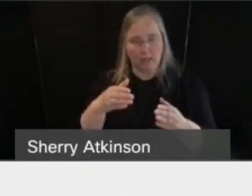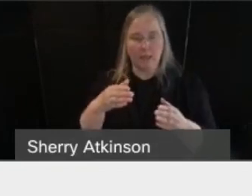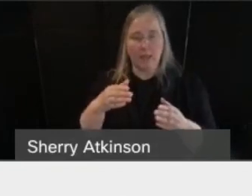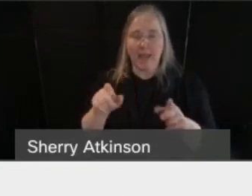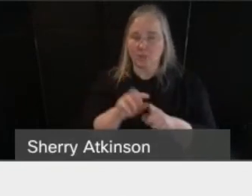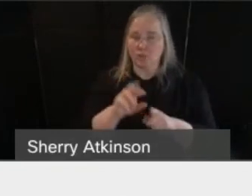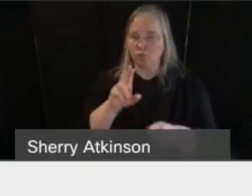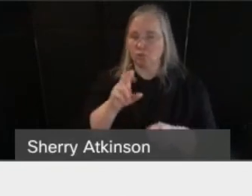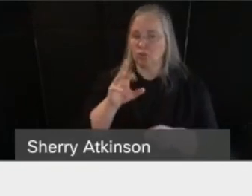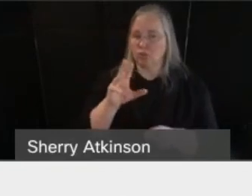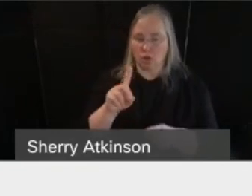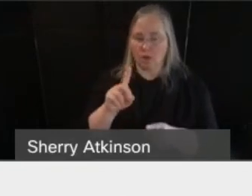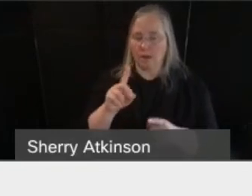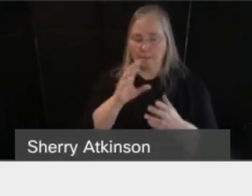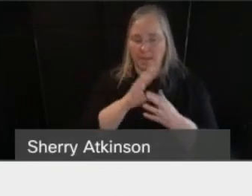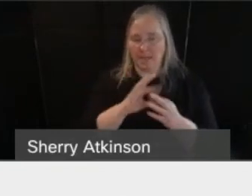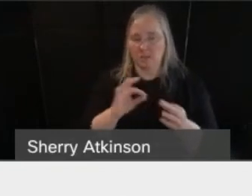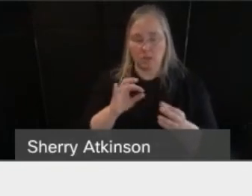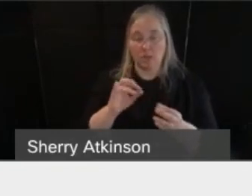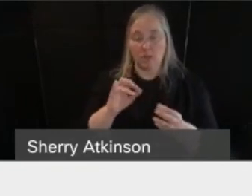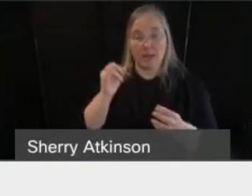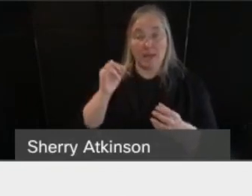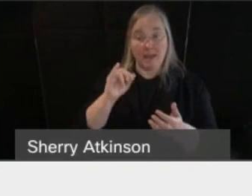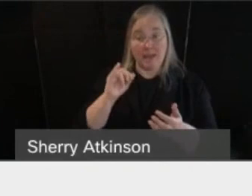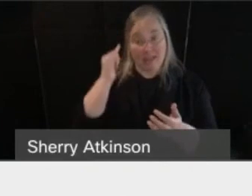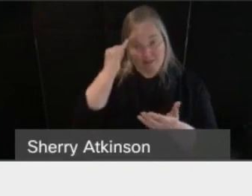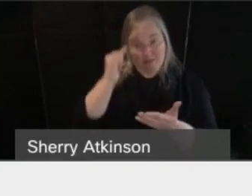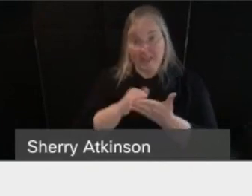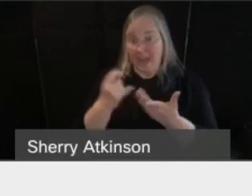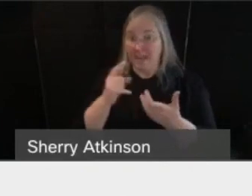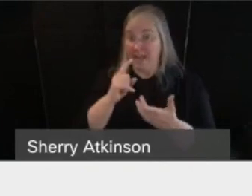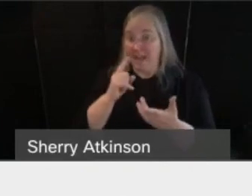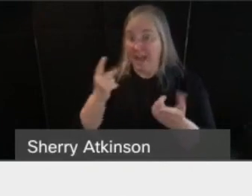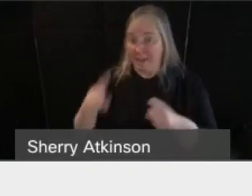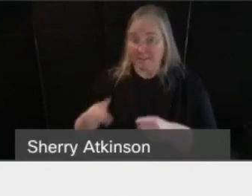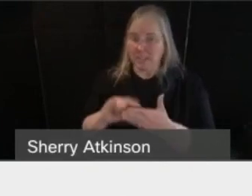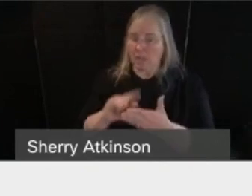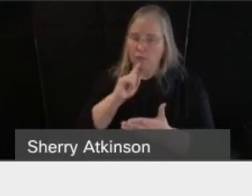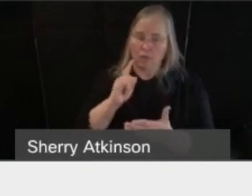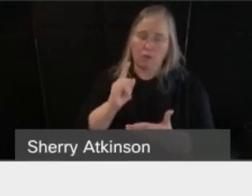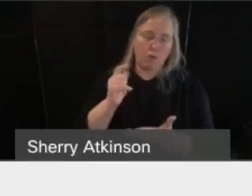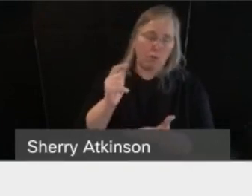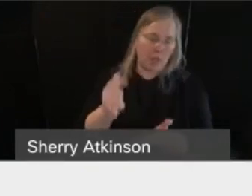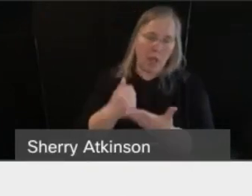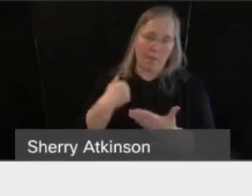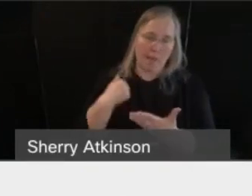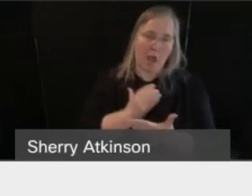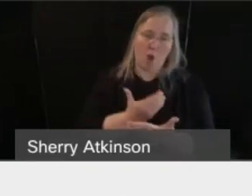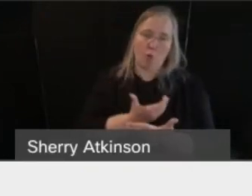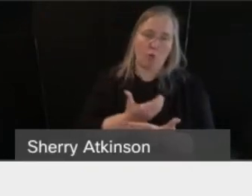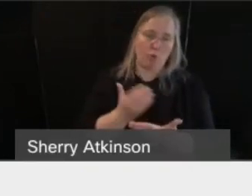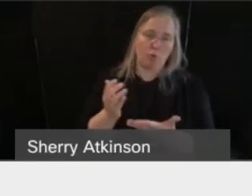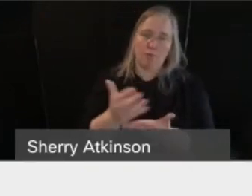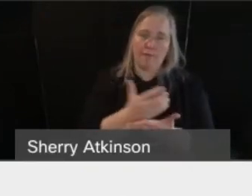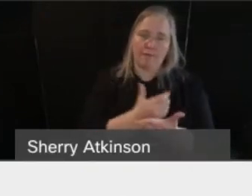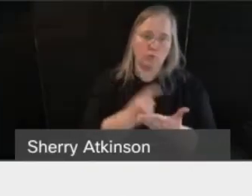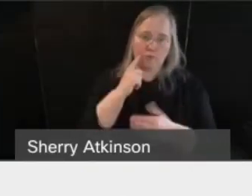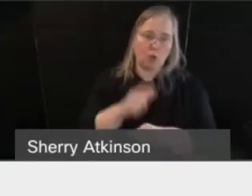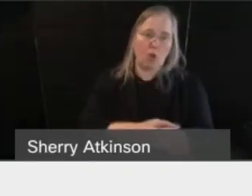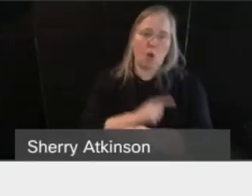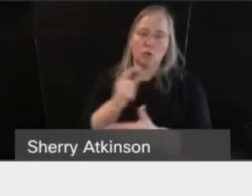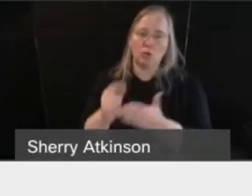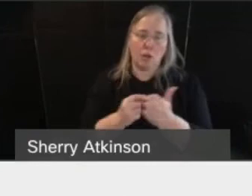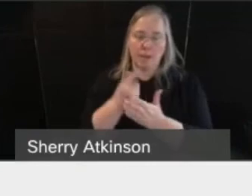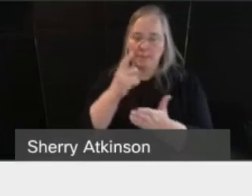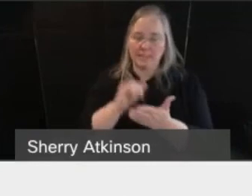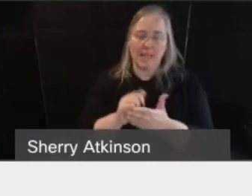sort of does come to fruition, that really does help our revenues long term, because basically it avoids that sort of that significant dip